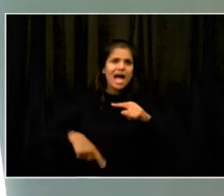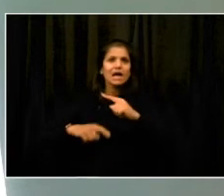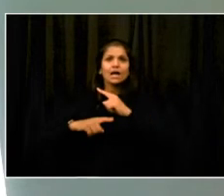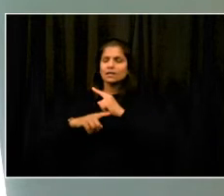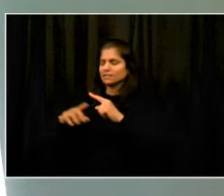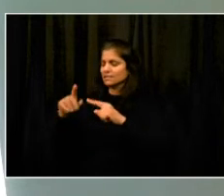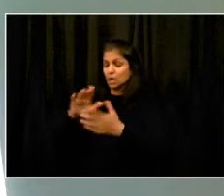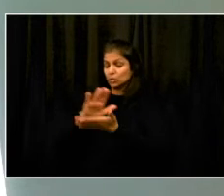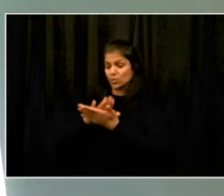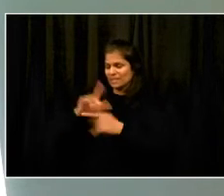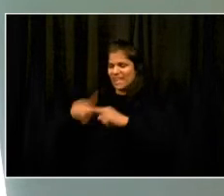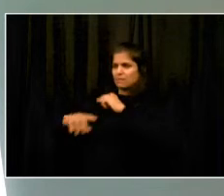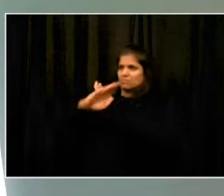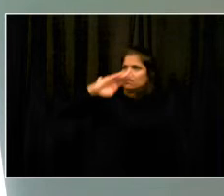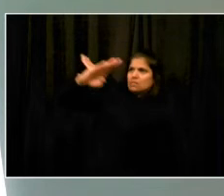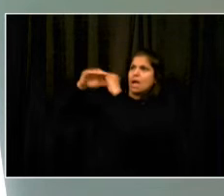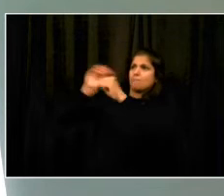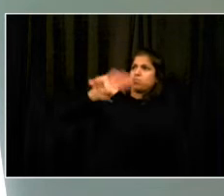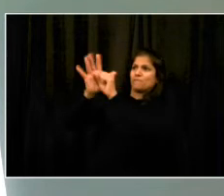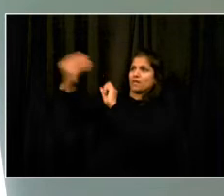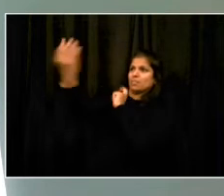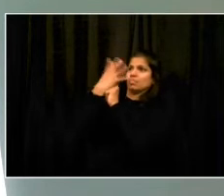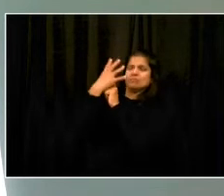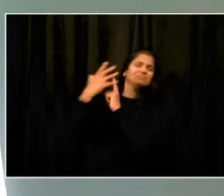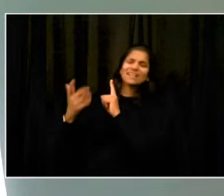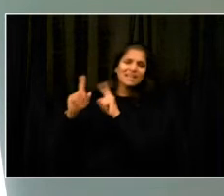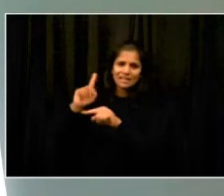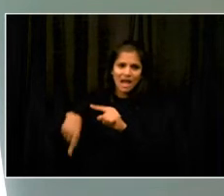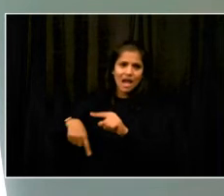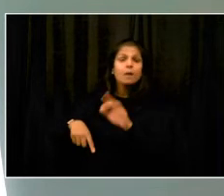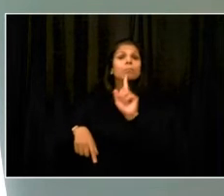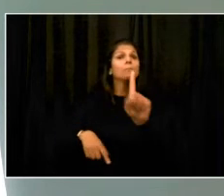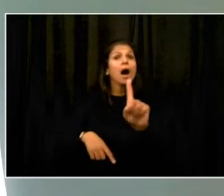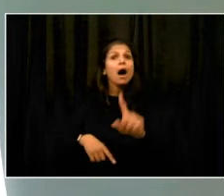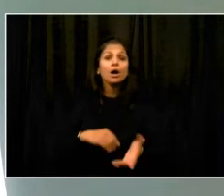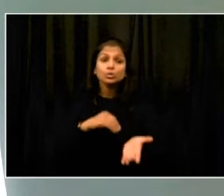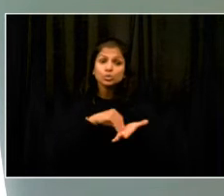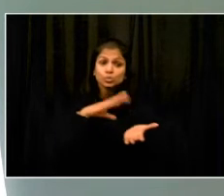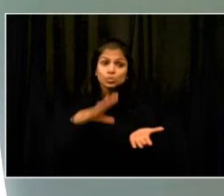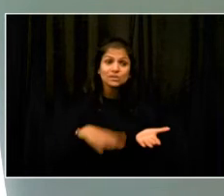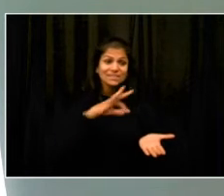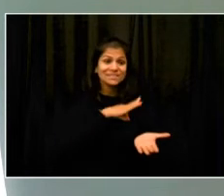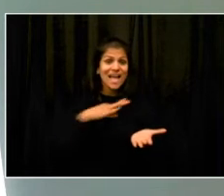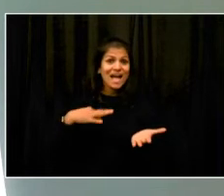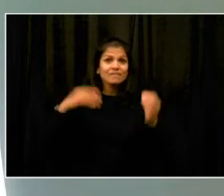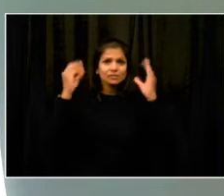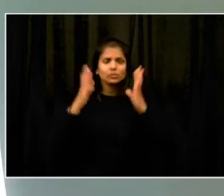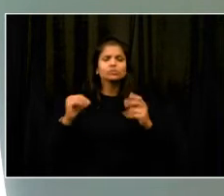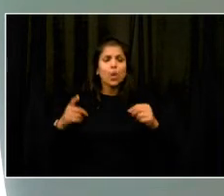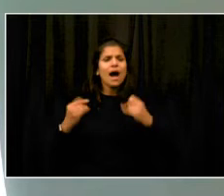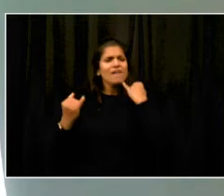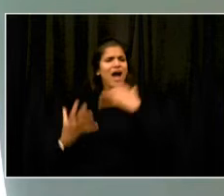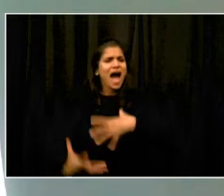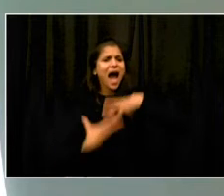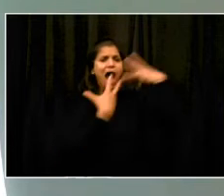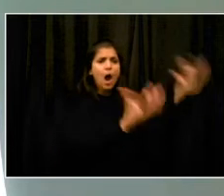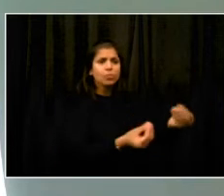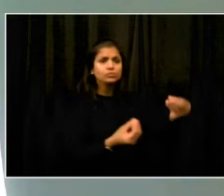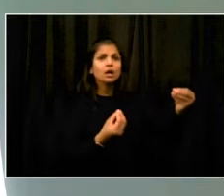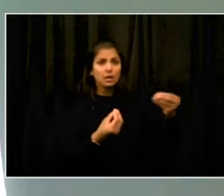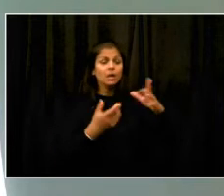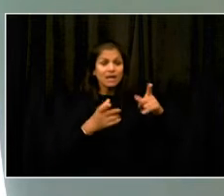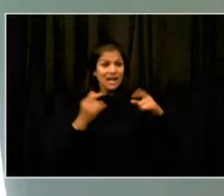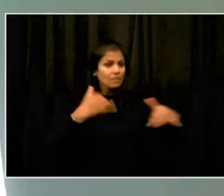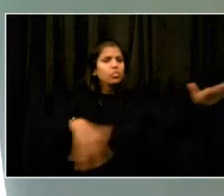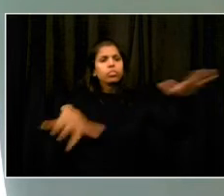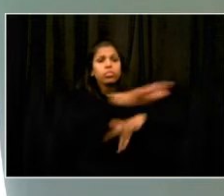student or a staff member somewhere else. So as community rates rise, as Henry is asking, there are going to be more infections that